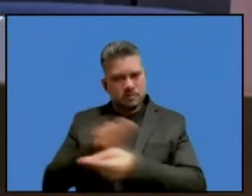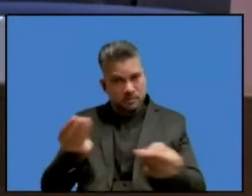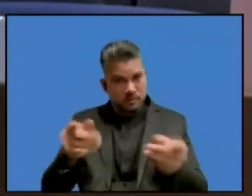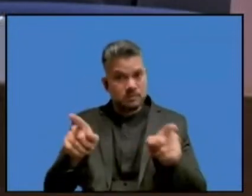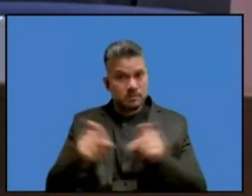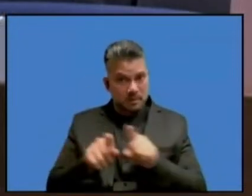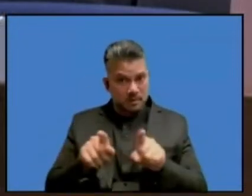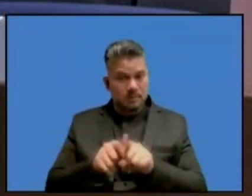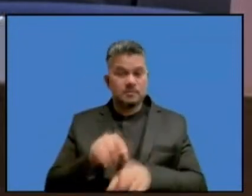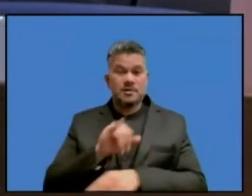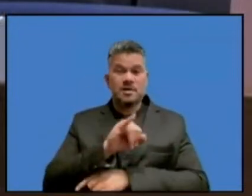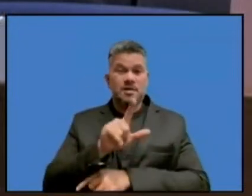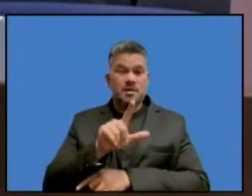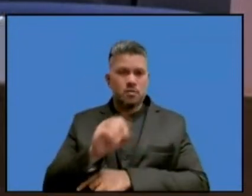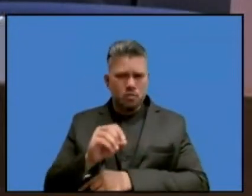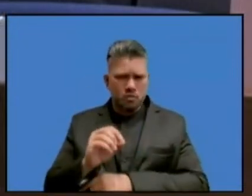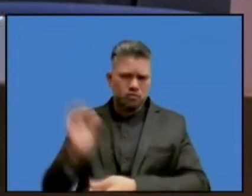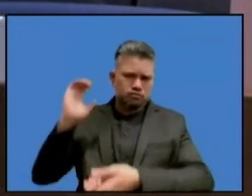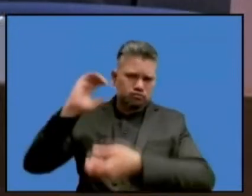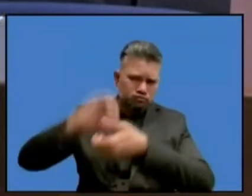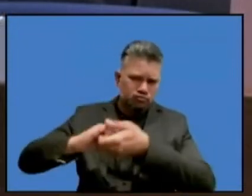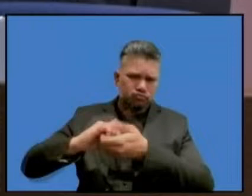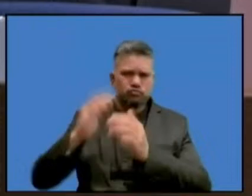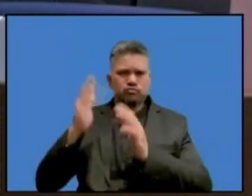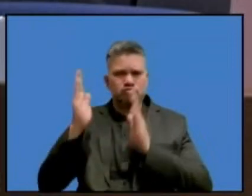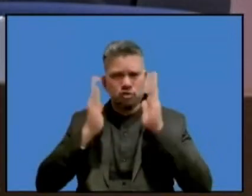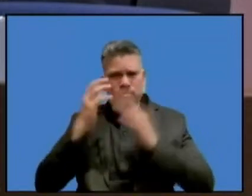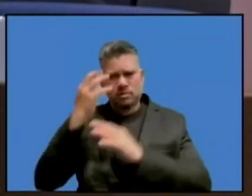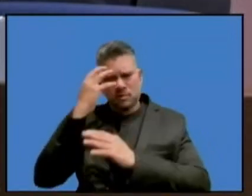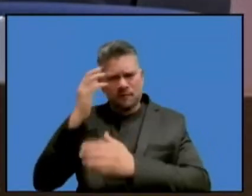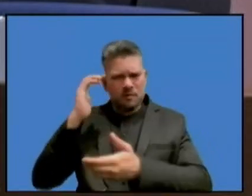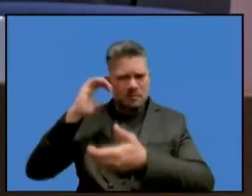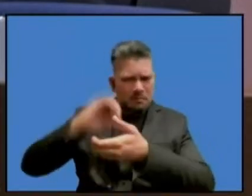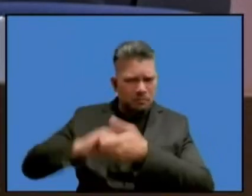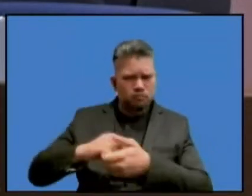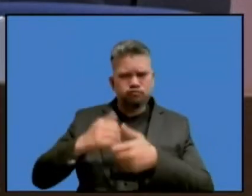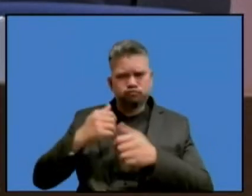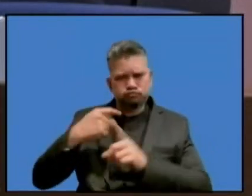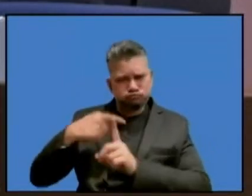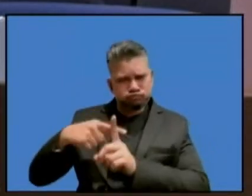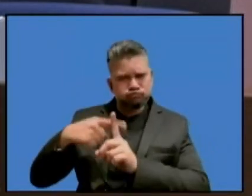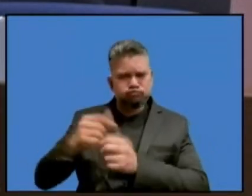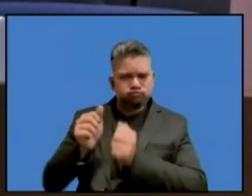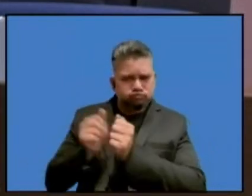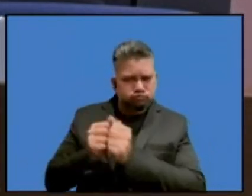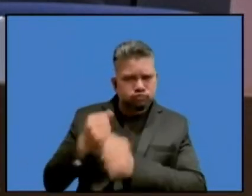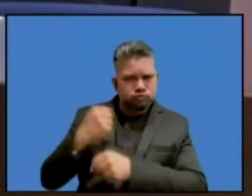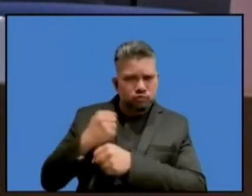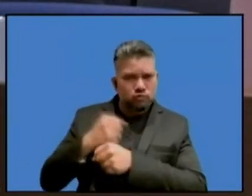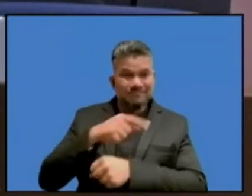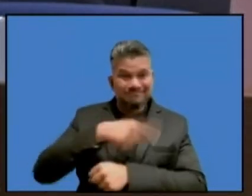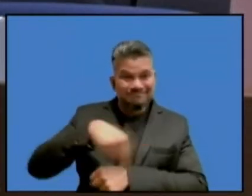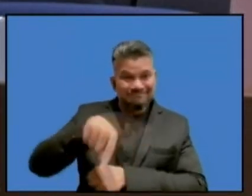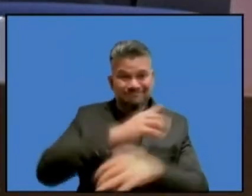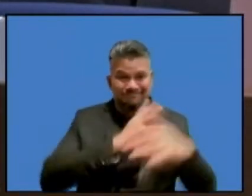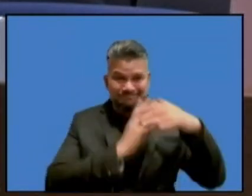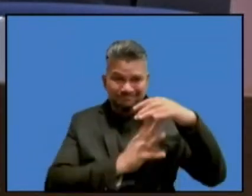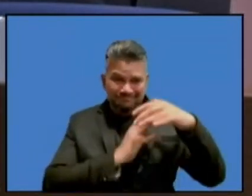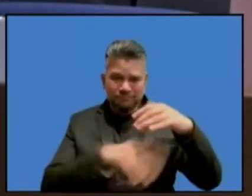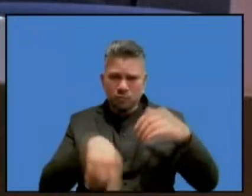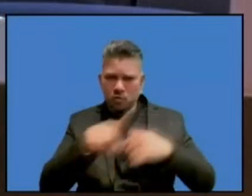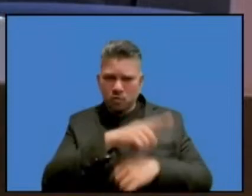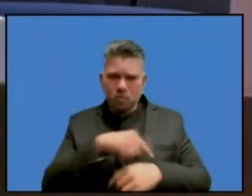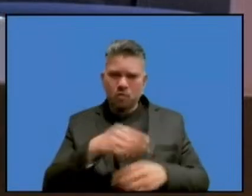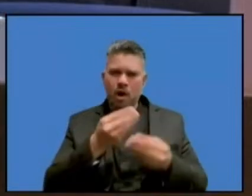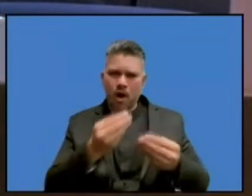to carry out actuarial valuation to establish positive contribution of migrant workers in the financial health of the Social